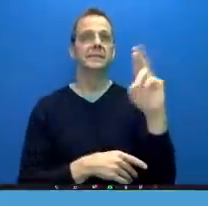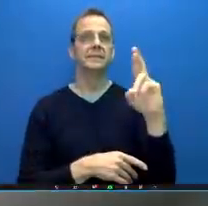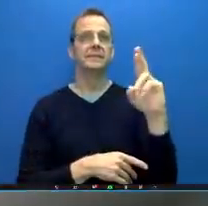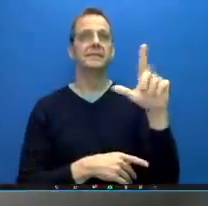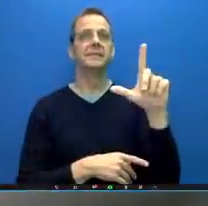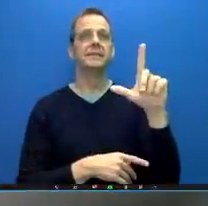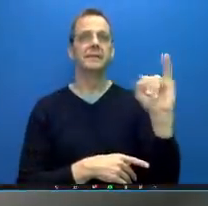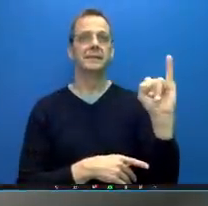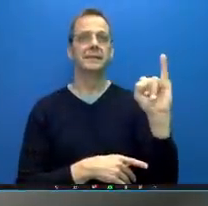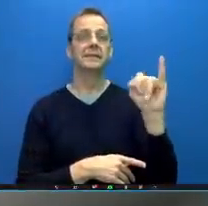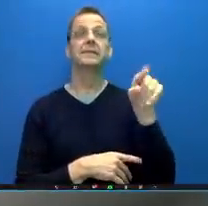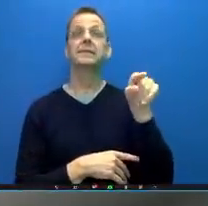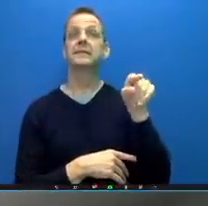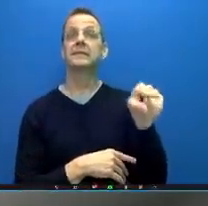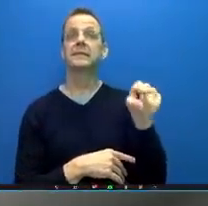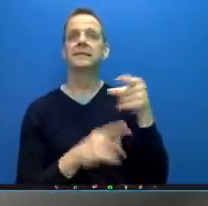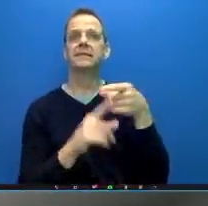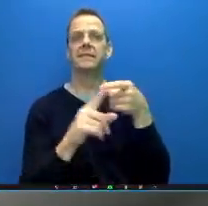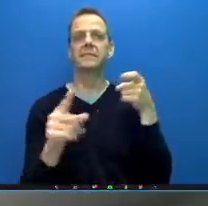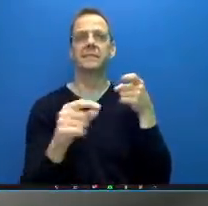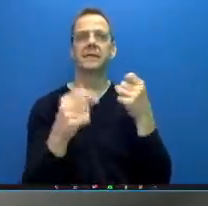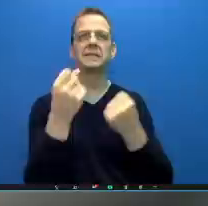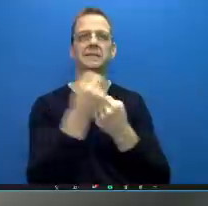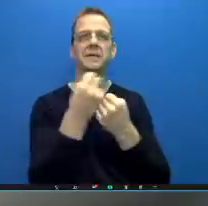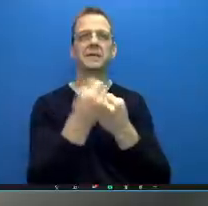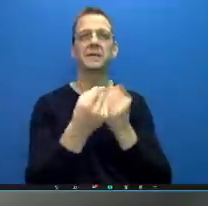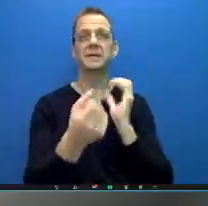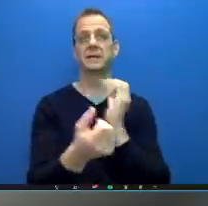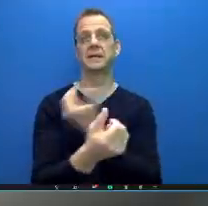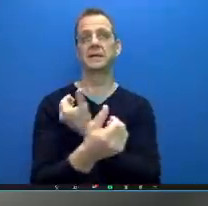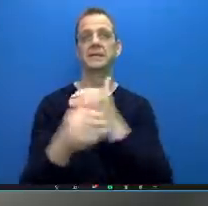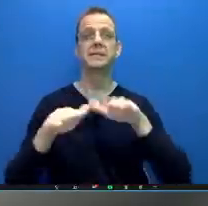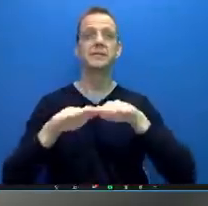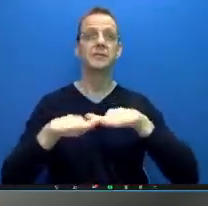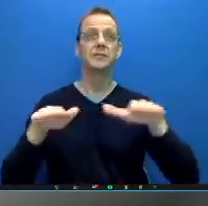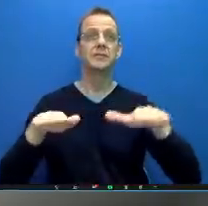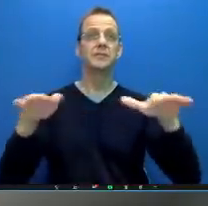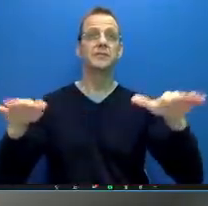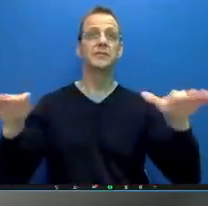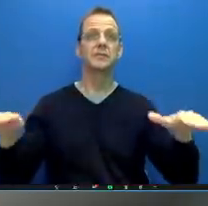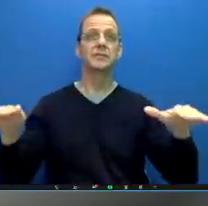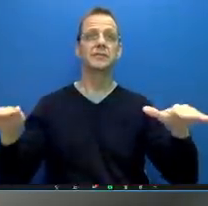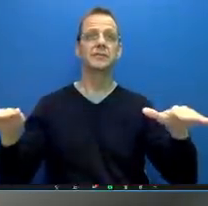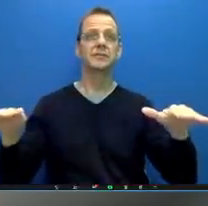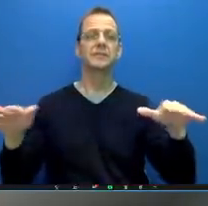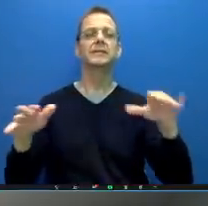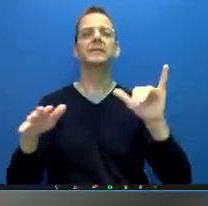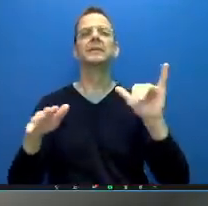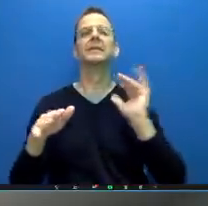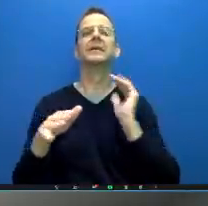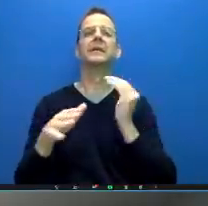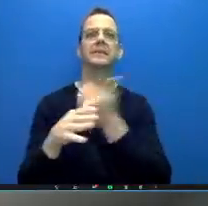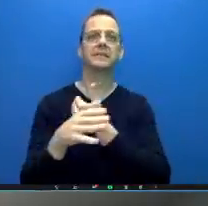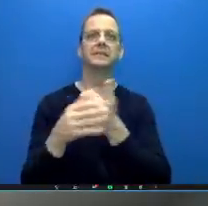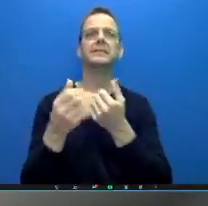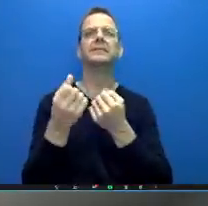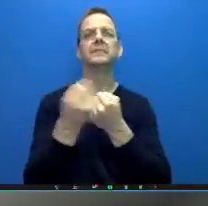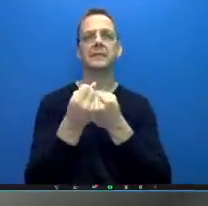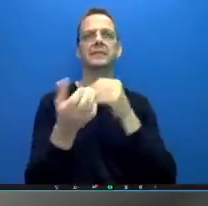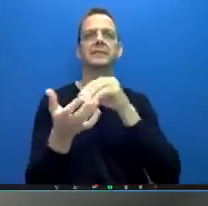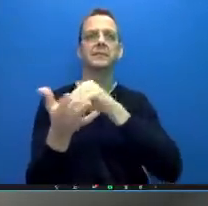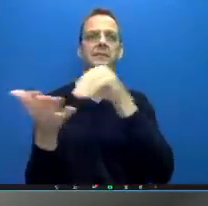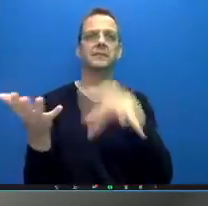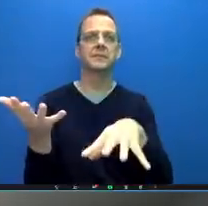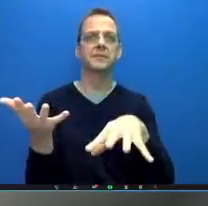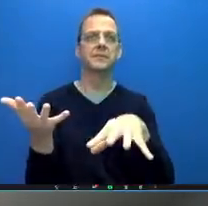the conversation with us. They are going to look a little bit deeper at how schools were impacted during the previous waves and what we might see in